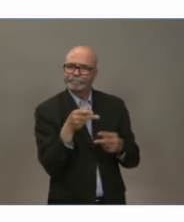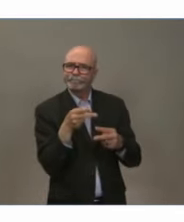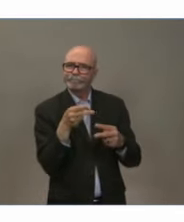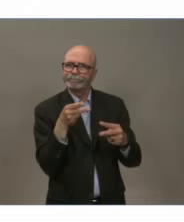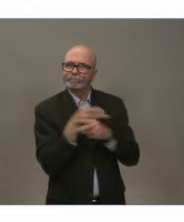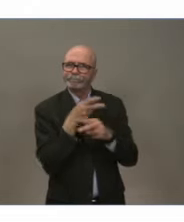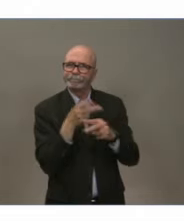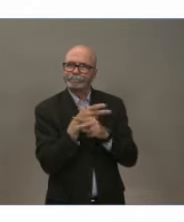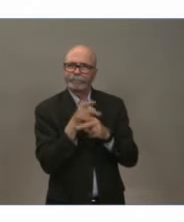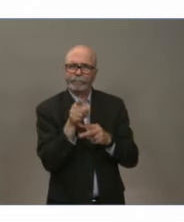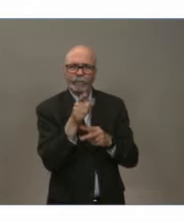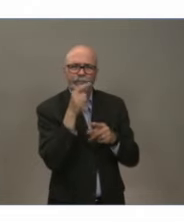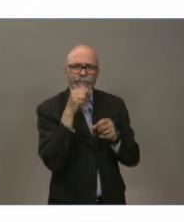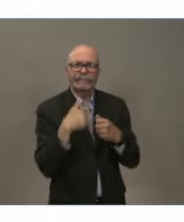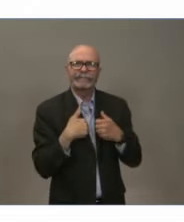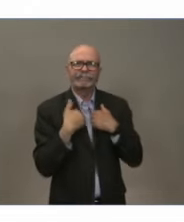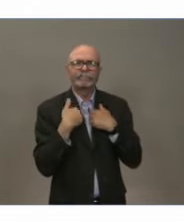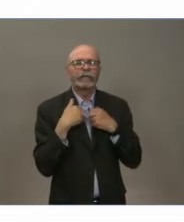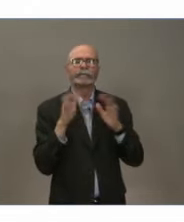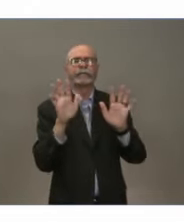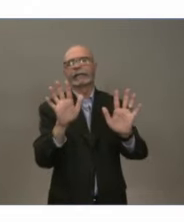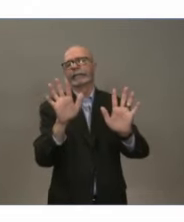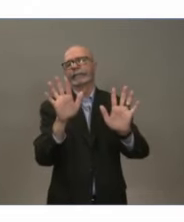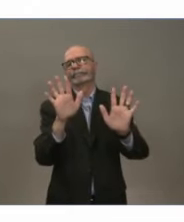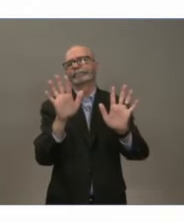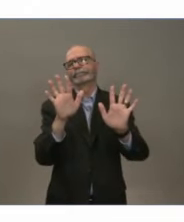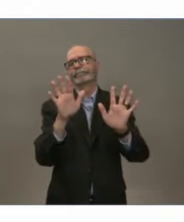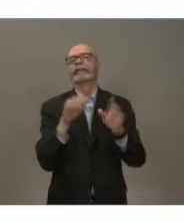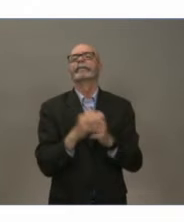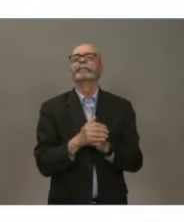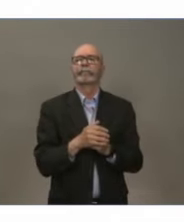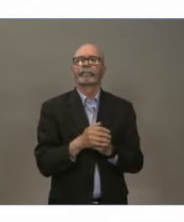So we've left it with what it is. The overall